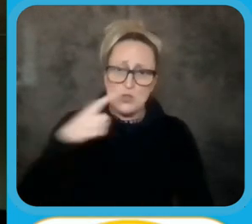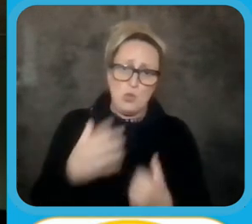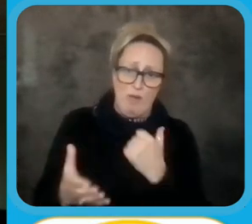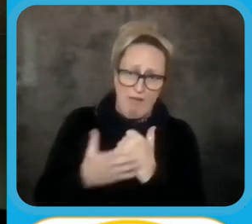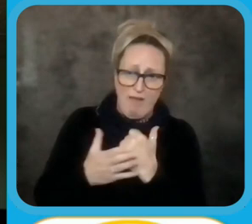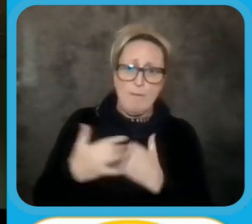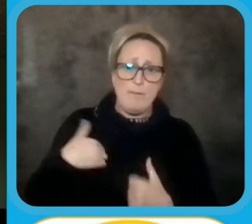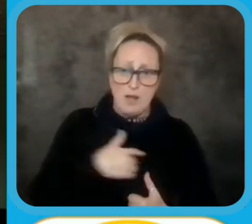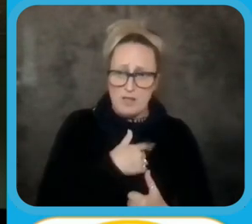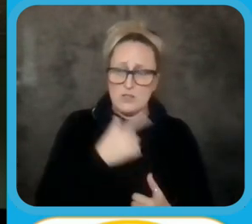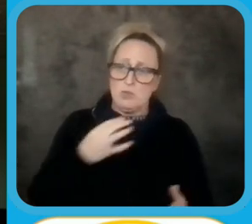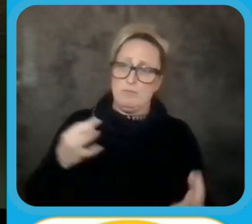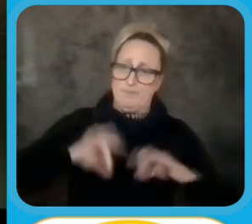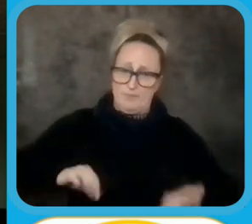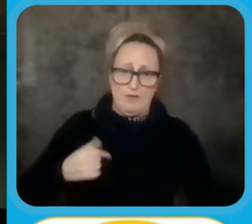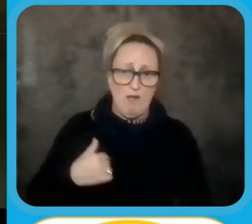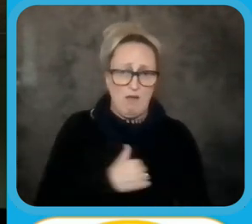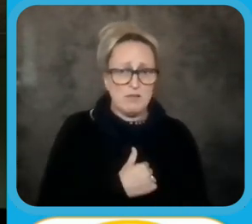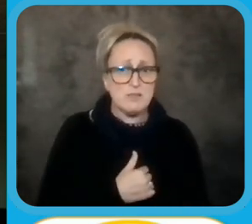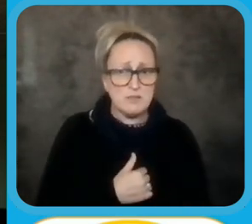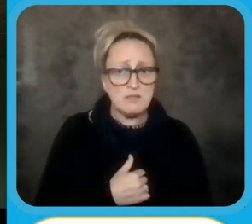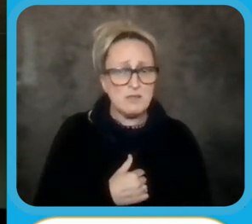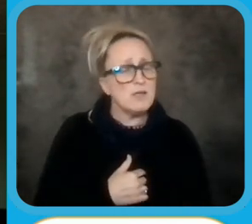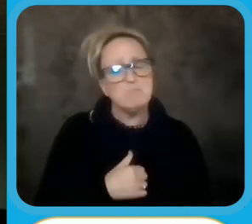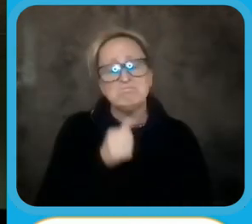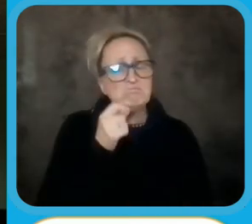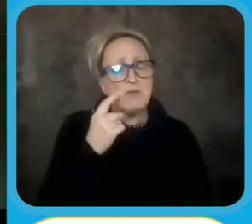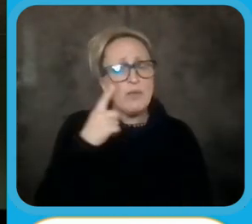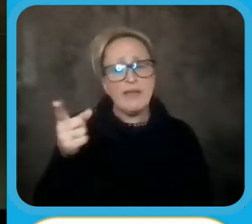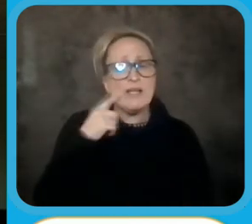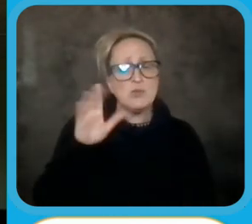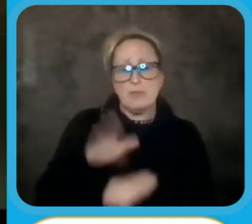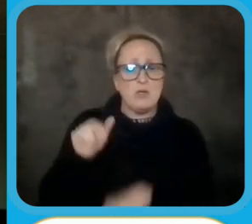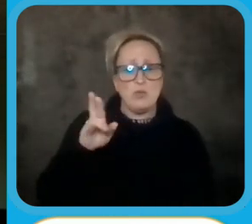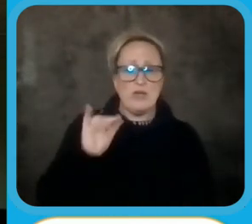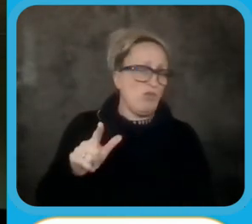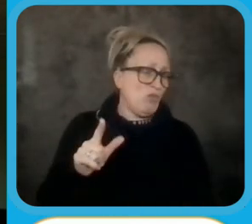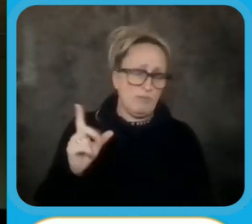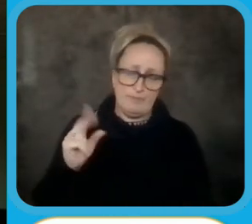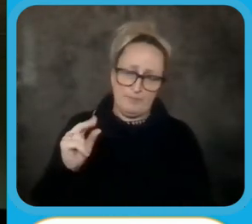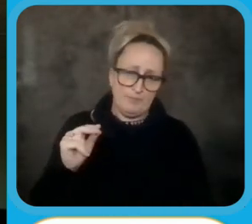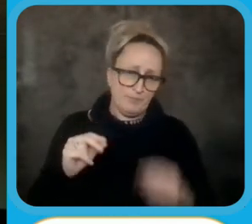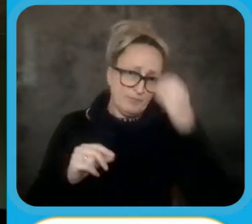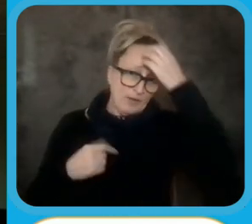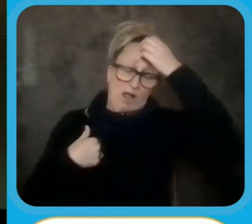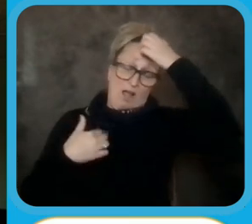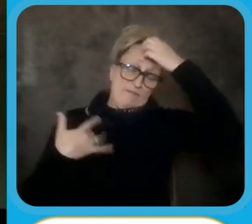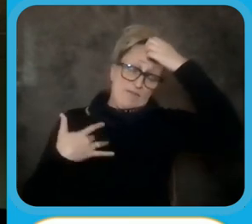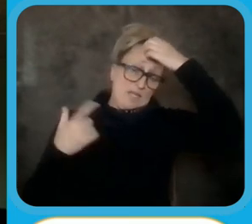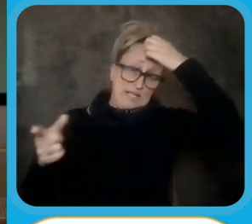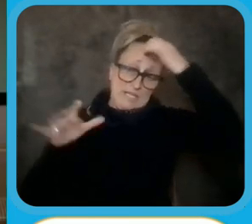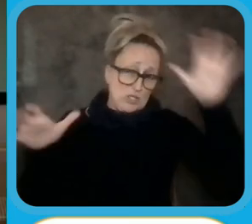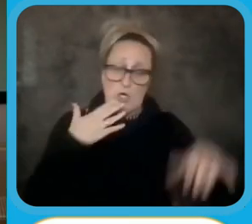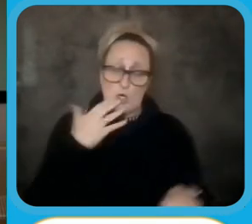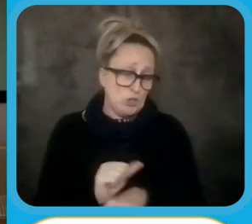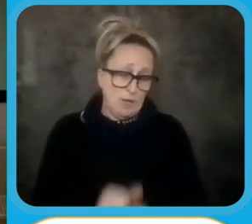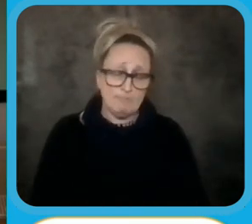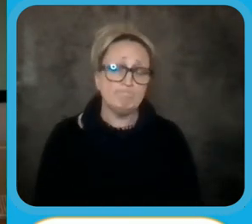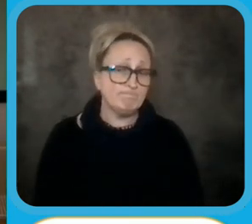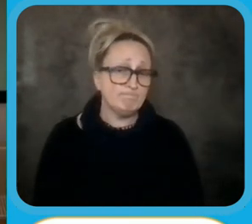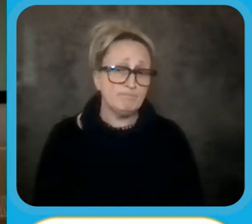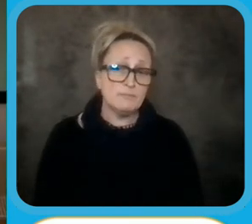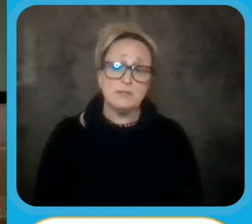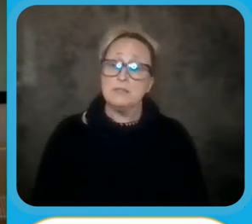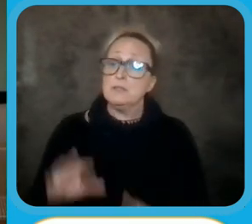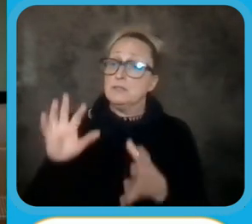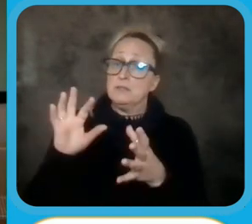to benefit us, and I just don't think that he should be recalled. I think that, and I feel he's done a good job. Speaking on